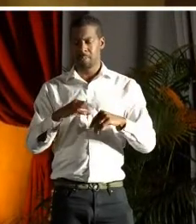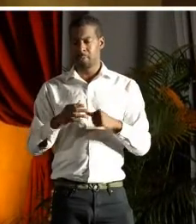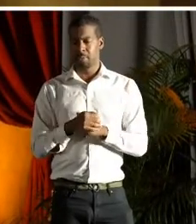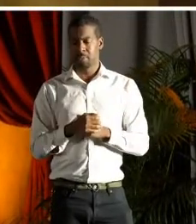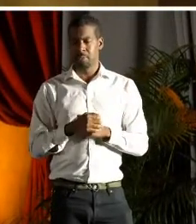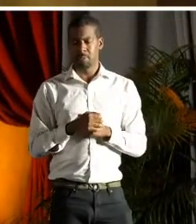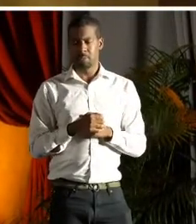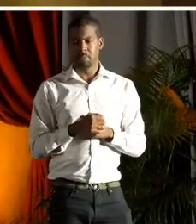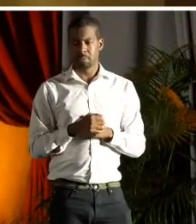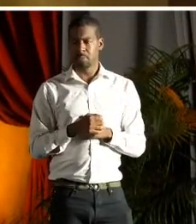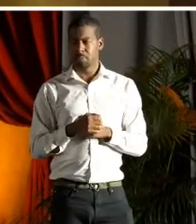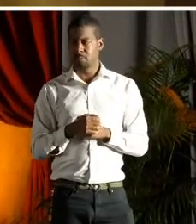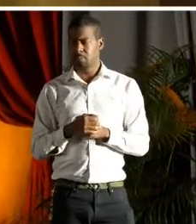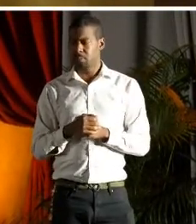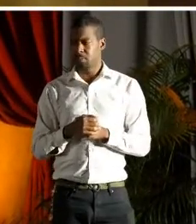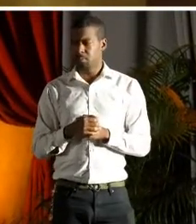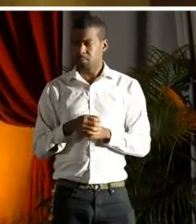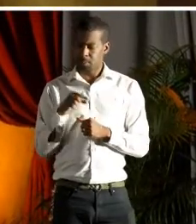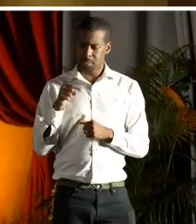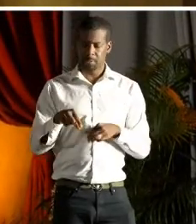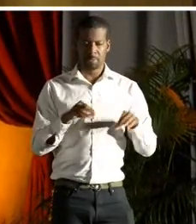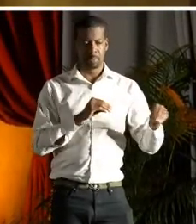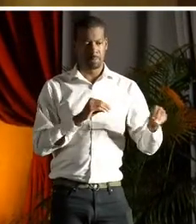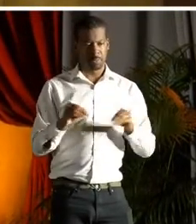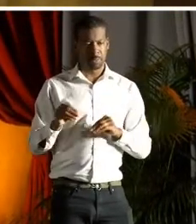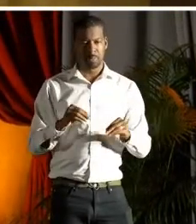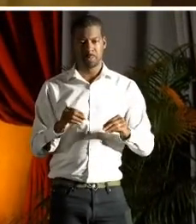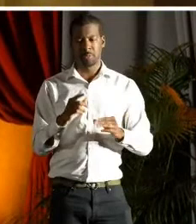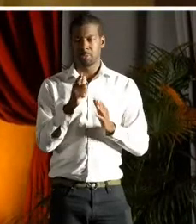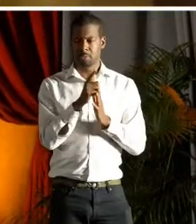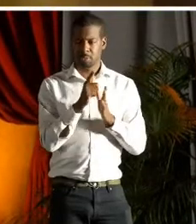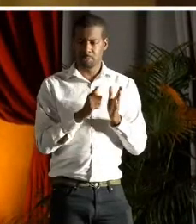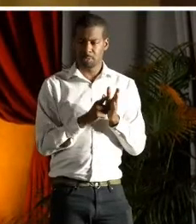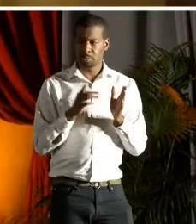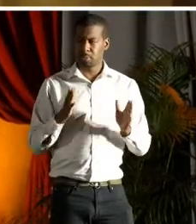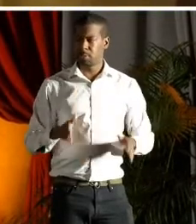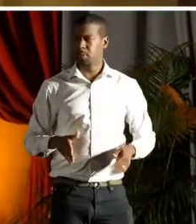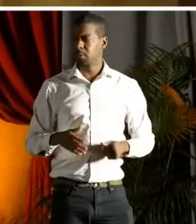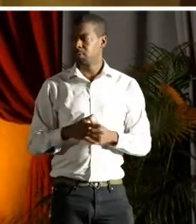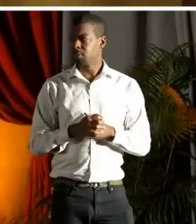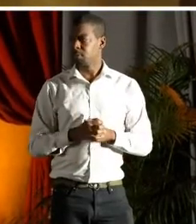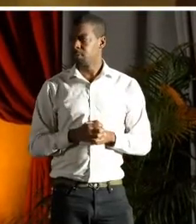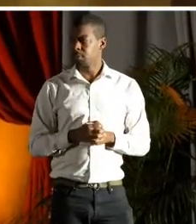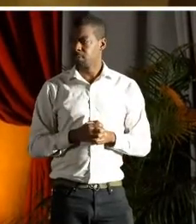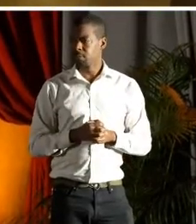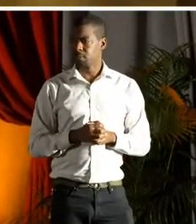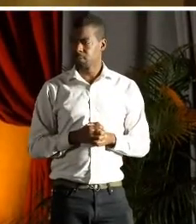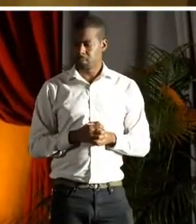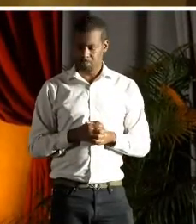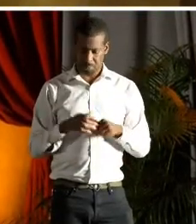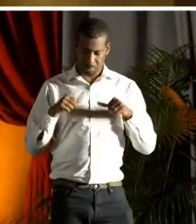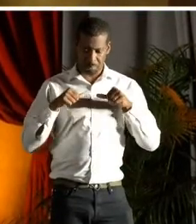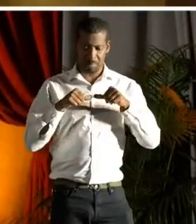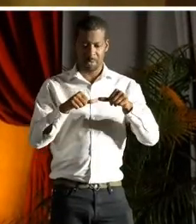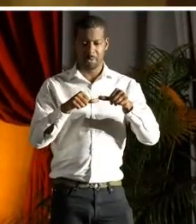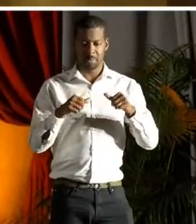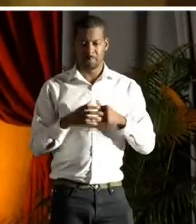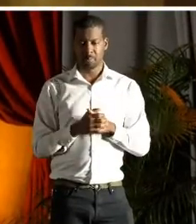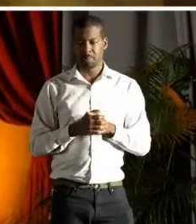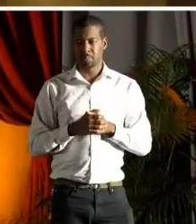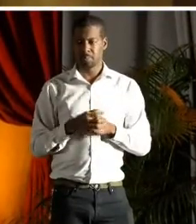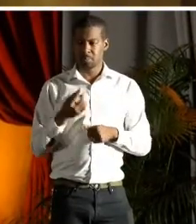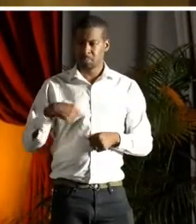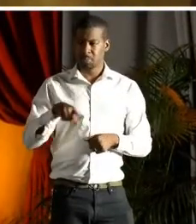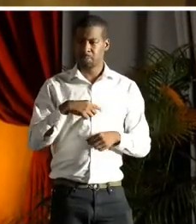gas. So this movement of lawyers, we are continuing. We